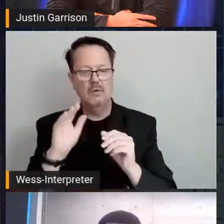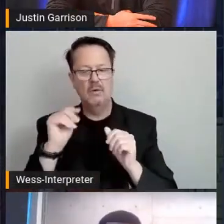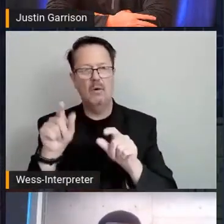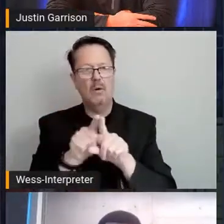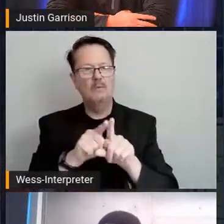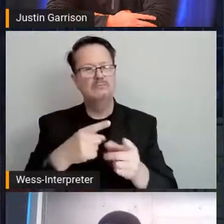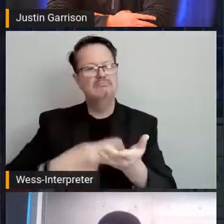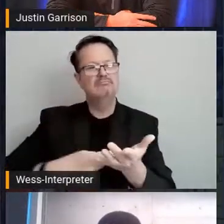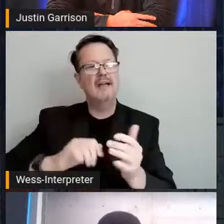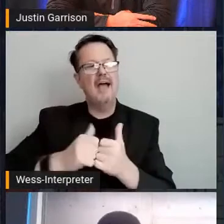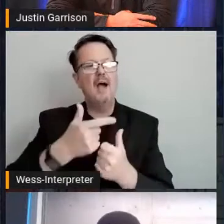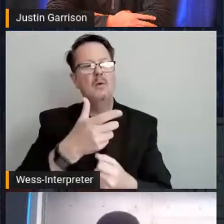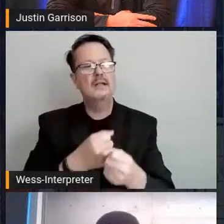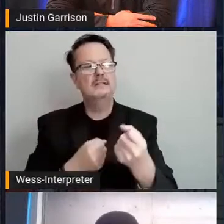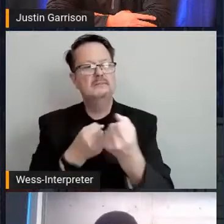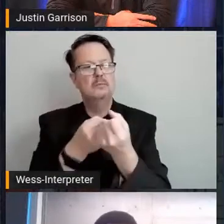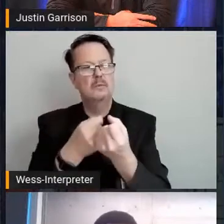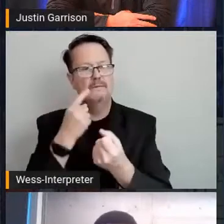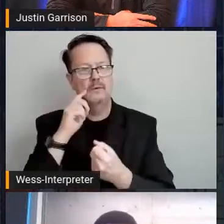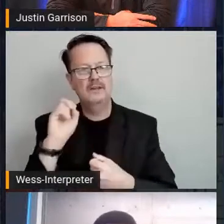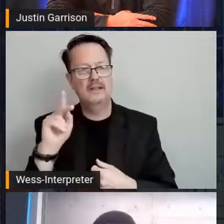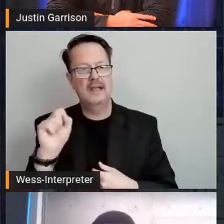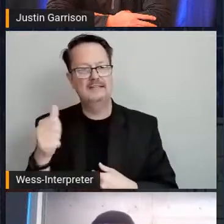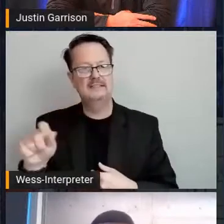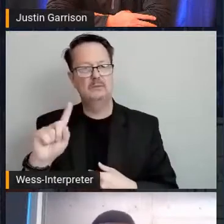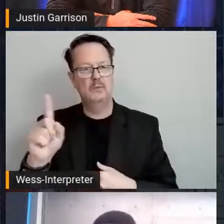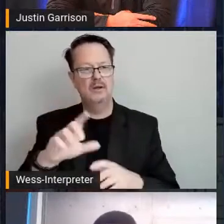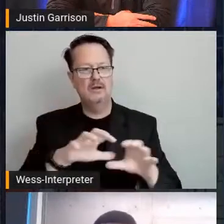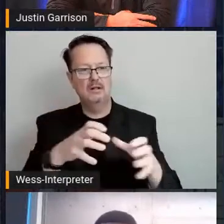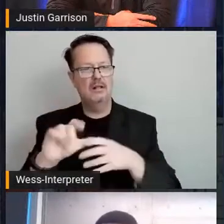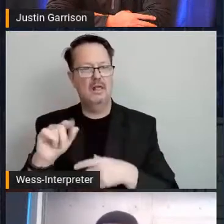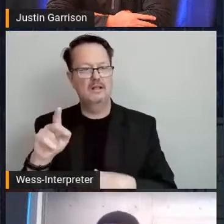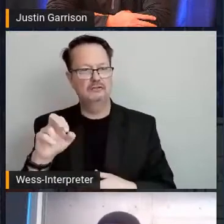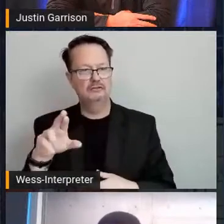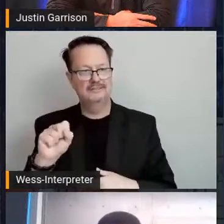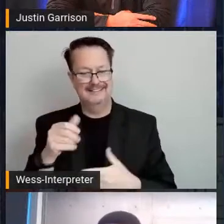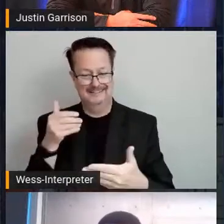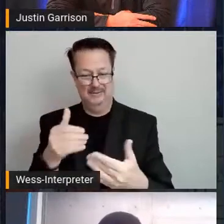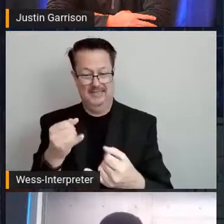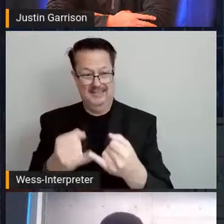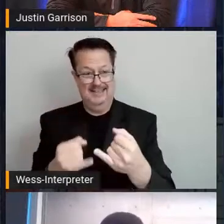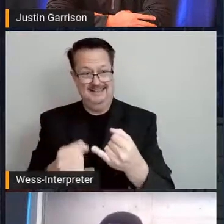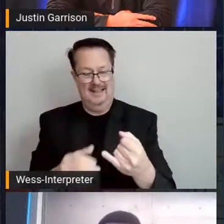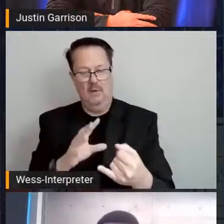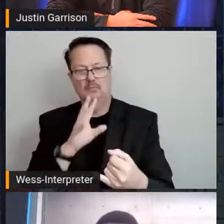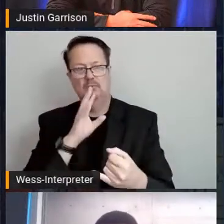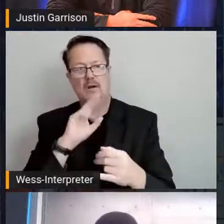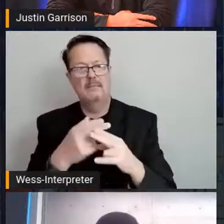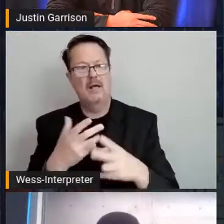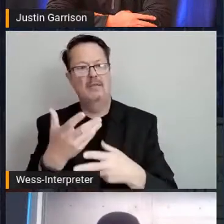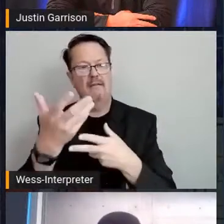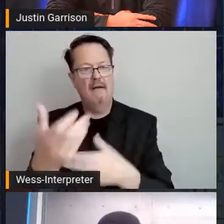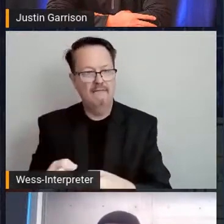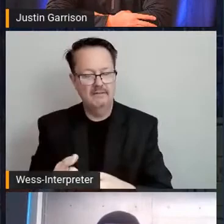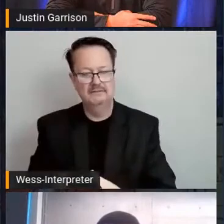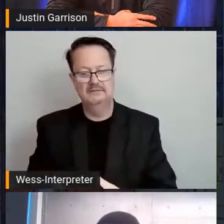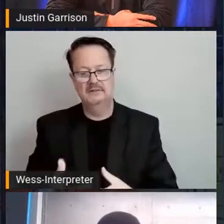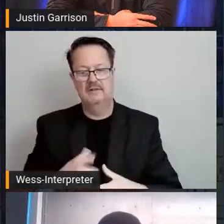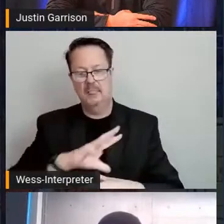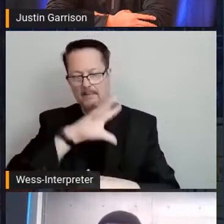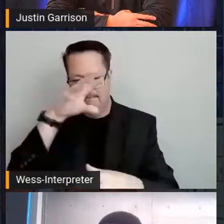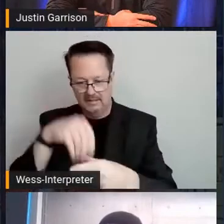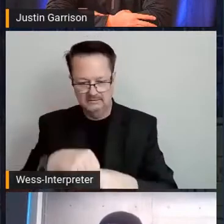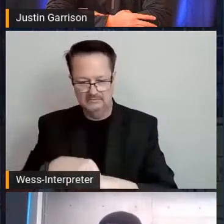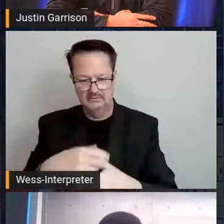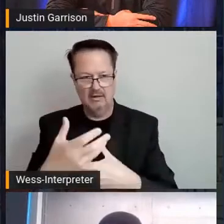support for your EKS Anywhere clusters. And towards the end, I'll talk about the components that you get, the bundled components, as well as